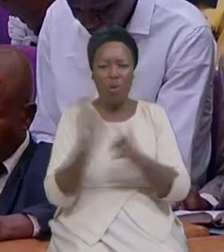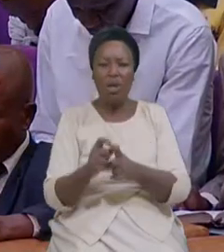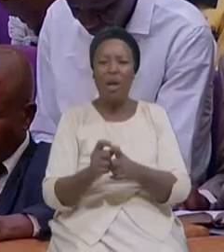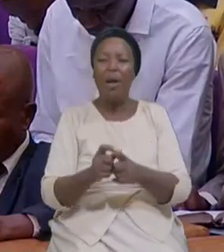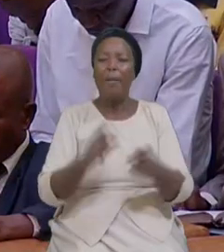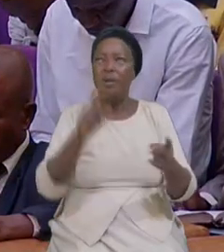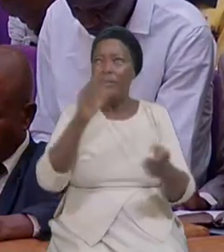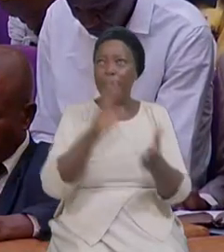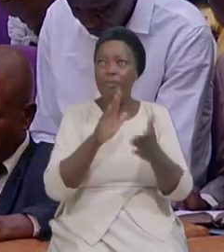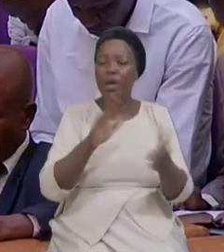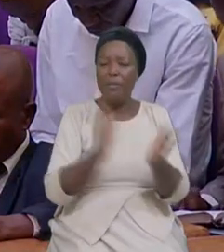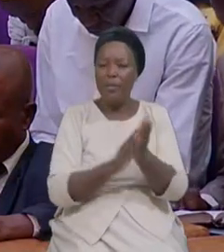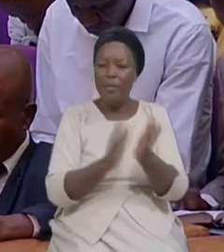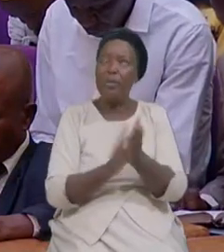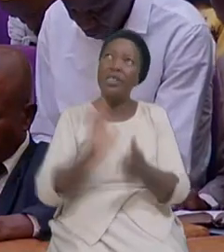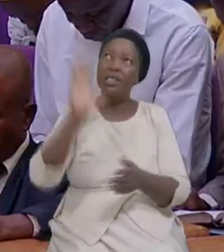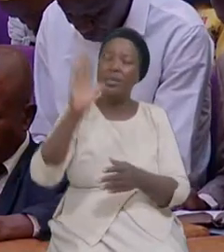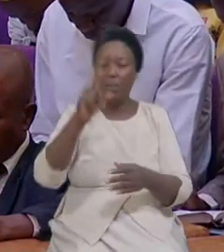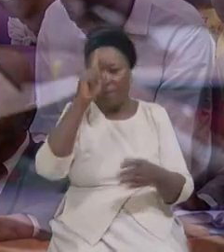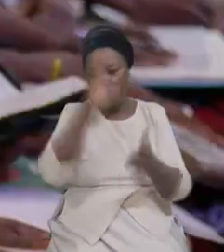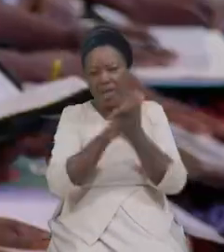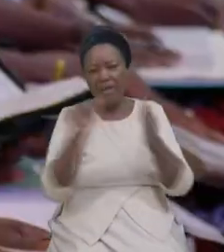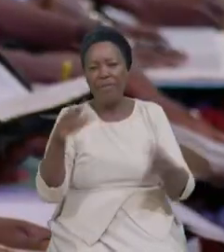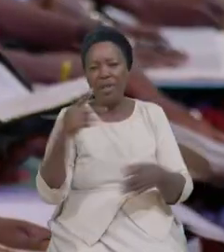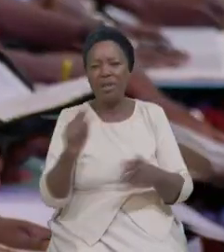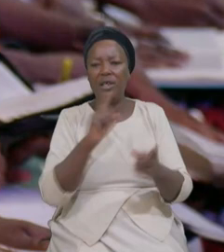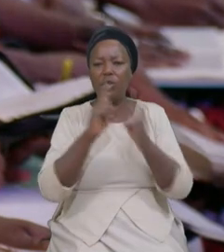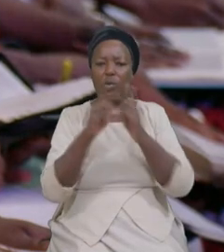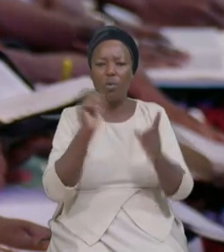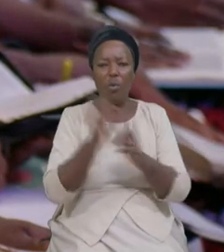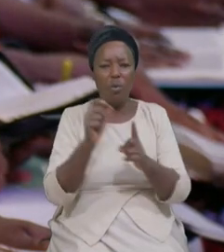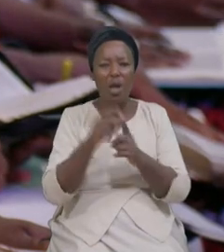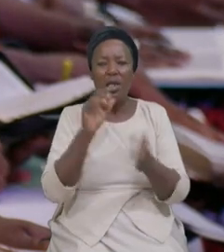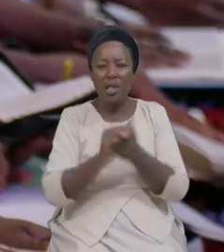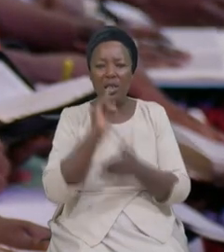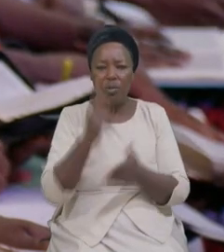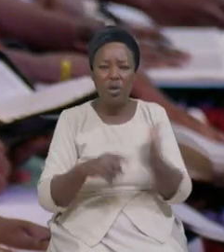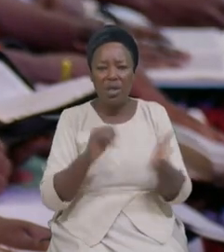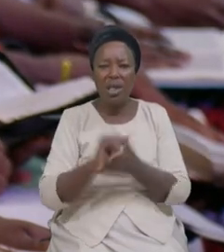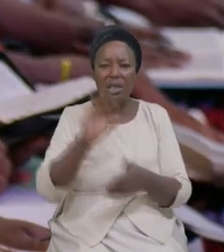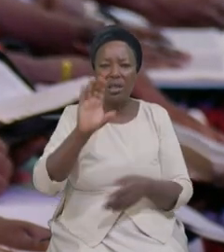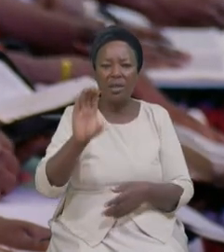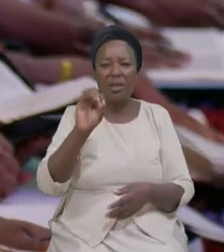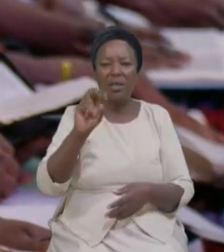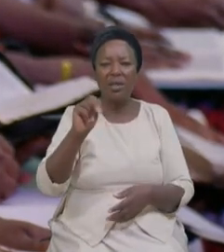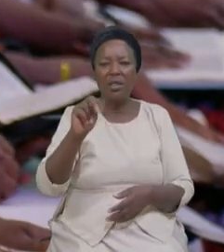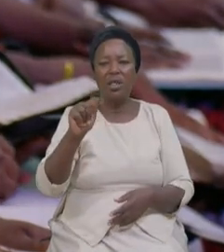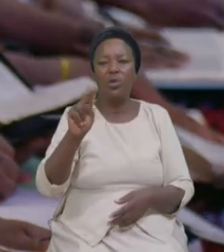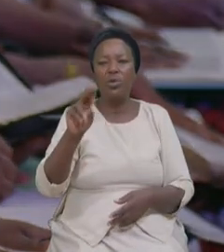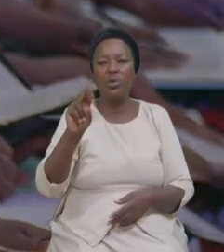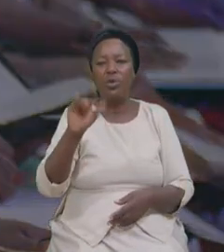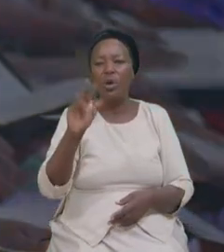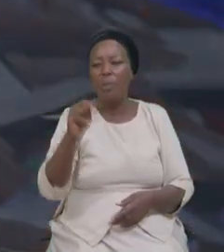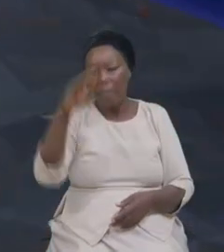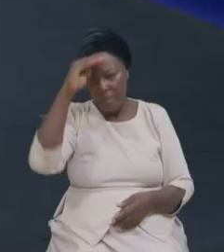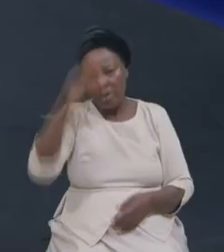him believing the spoken word. That's what that centurion did. And the centurion said, speak the